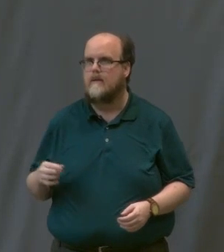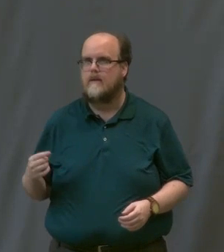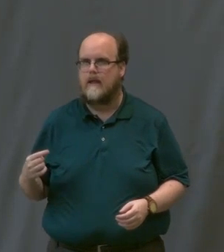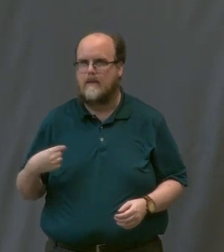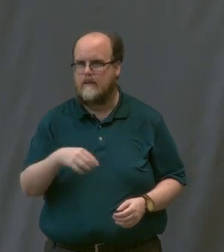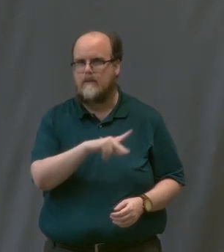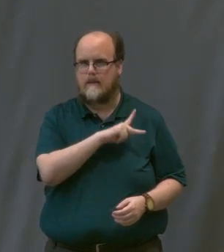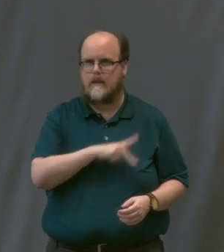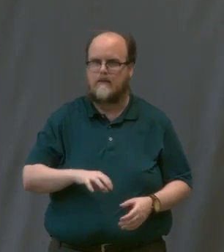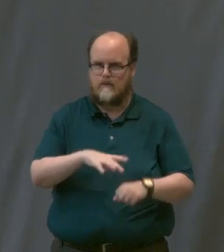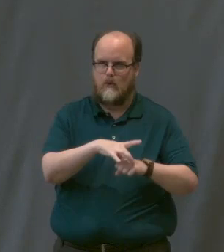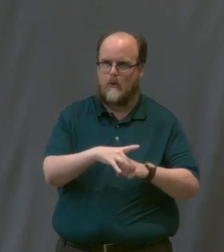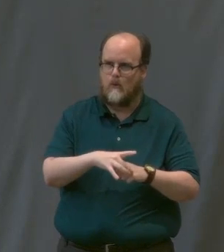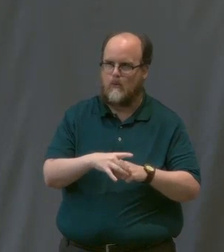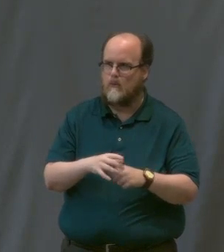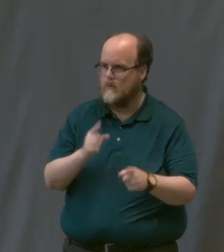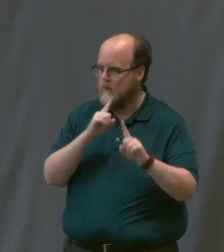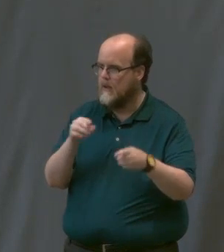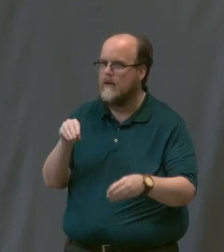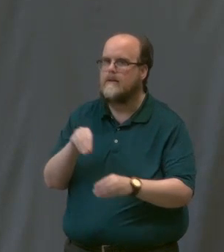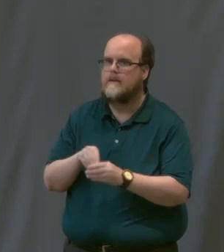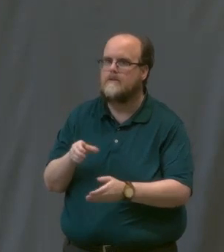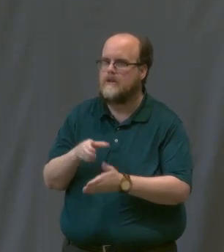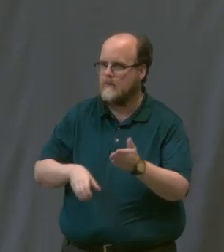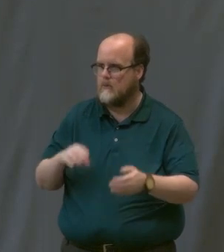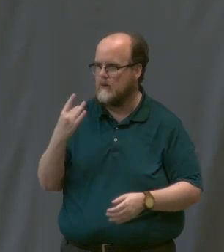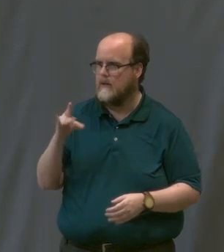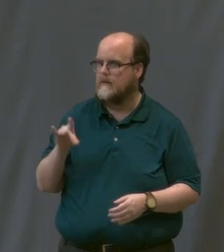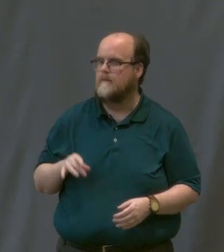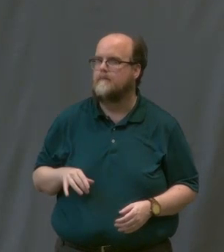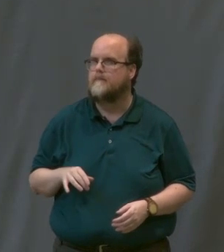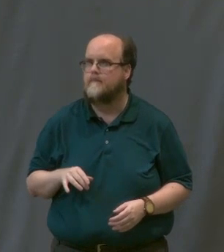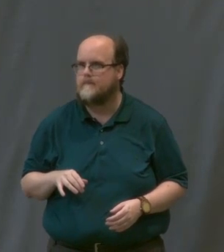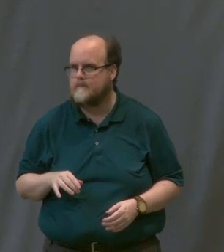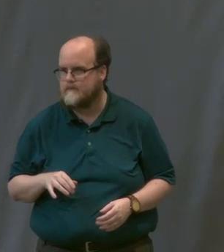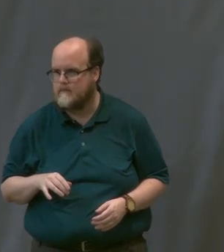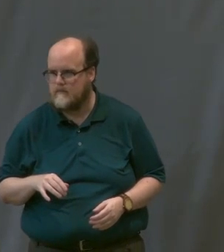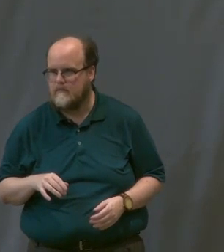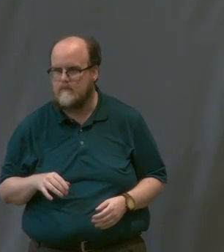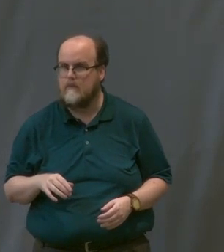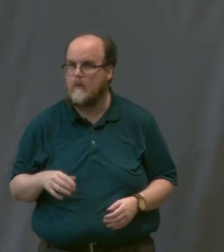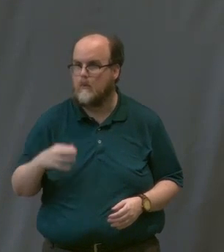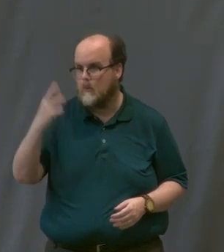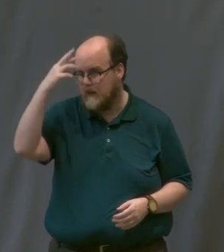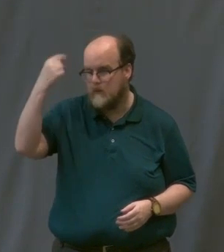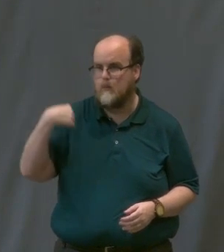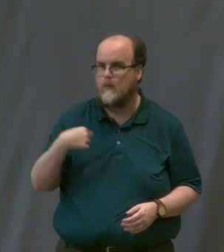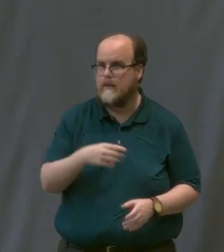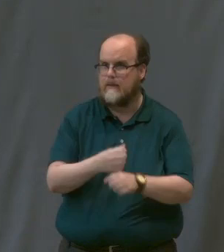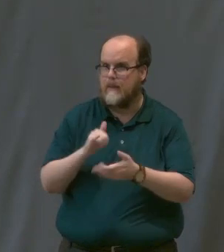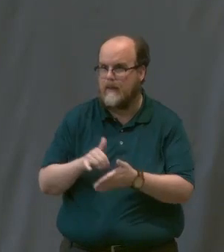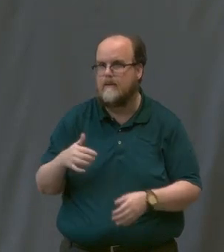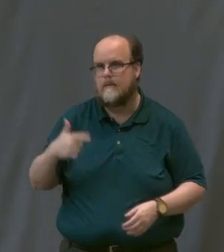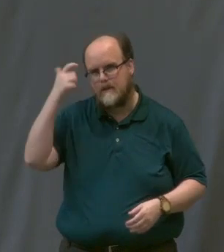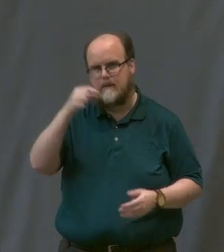the response from the kings of the earth to that judgment and to that destruction of that villain. And the reason we're getting a response is